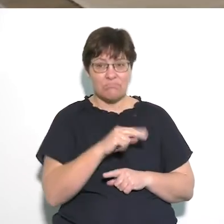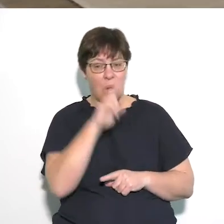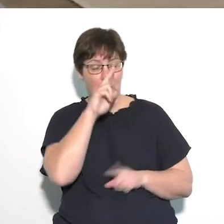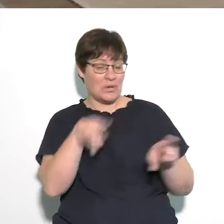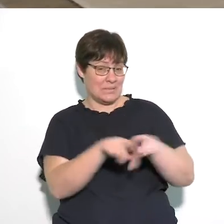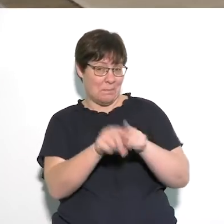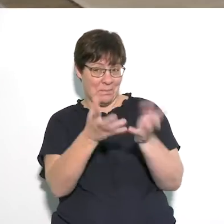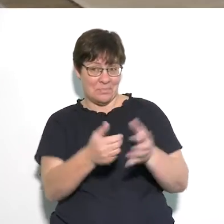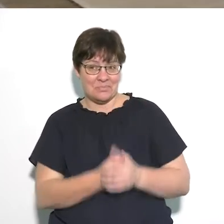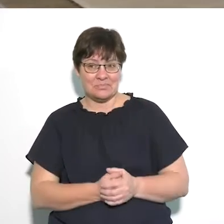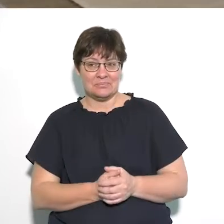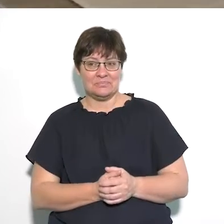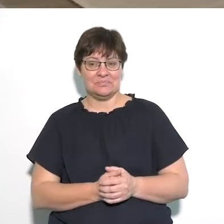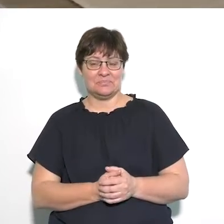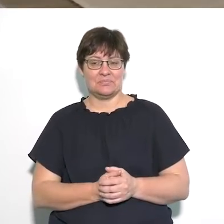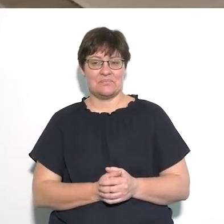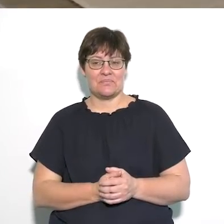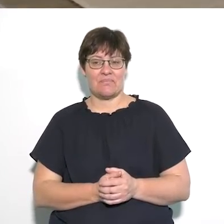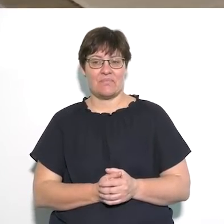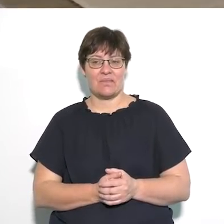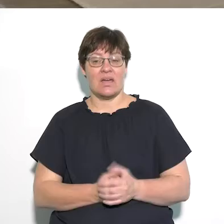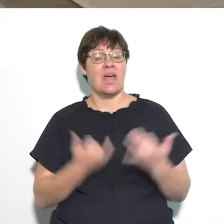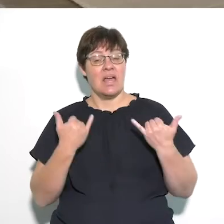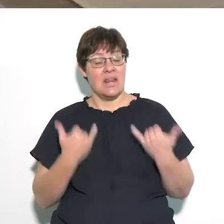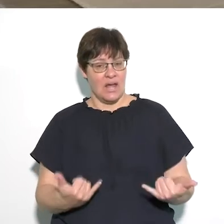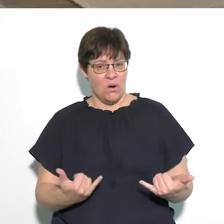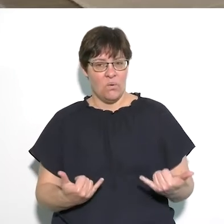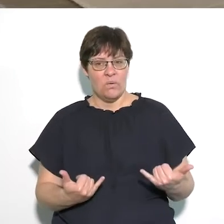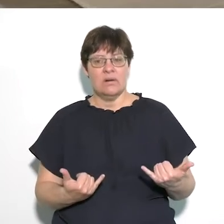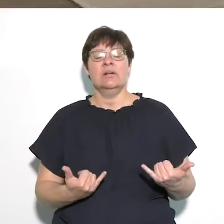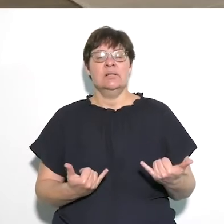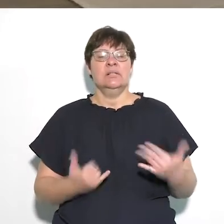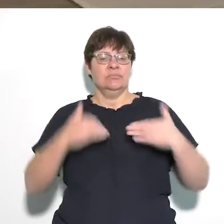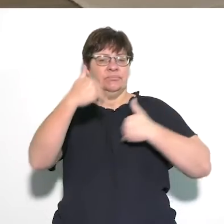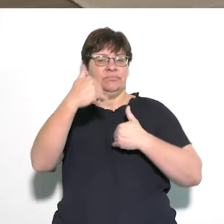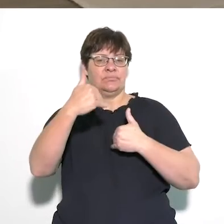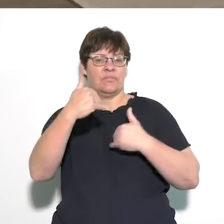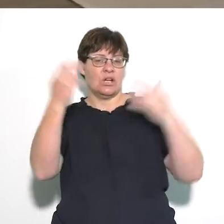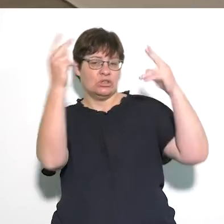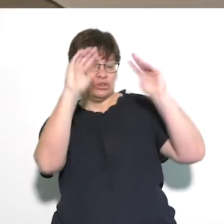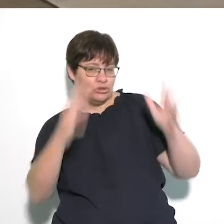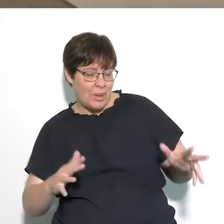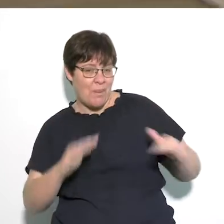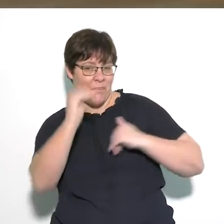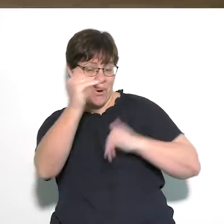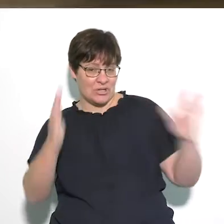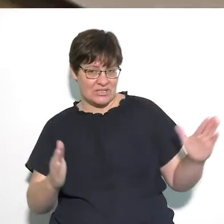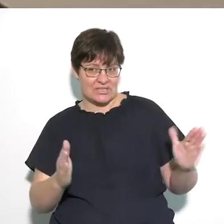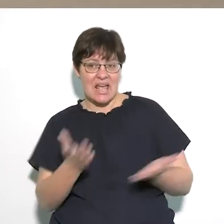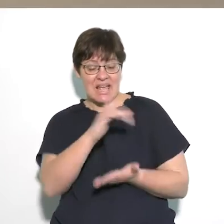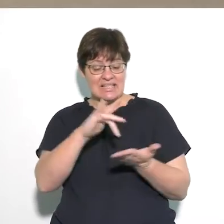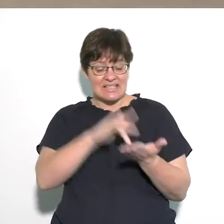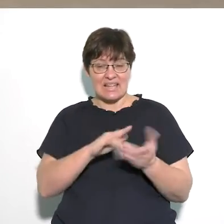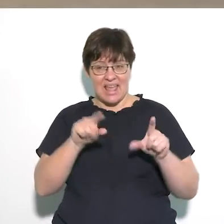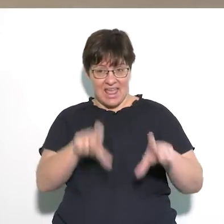this is what they would look like. Okay, we are now going to work on our shape board. Take your board and allocate the